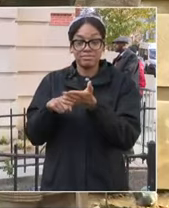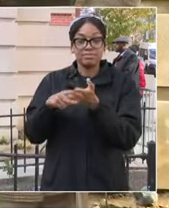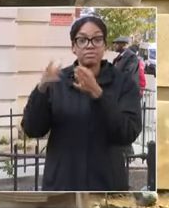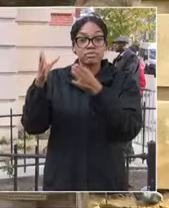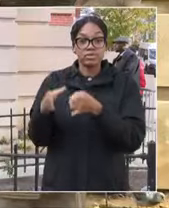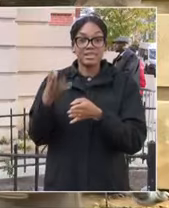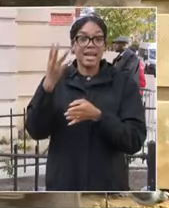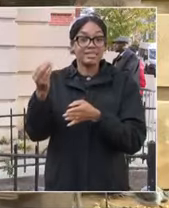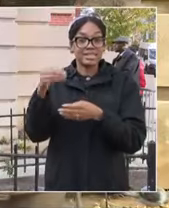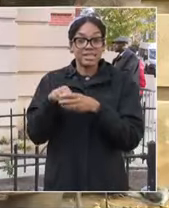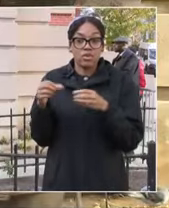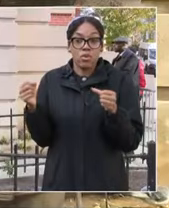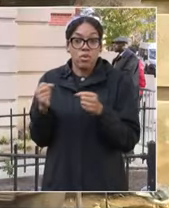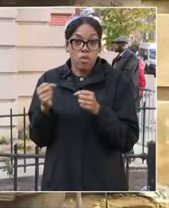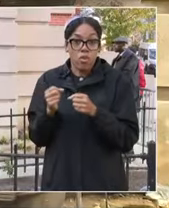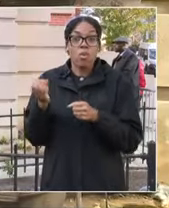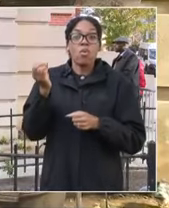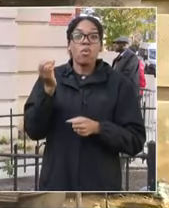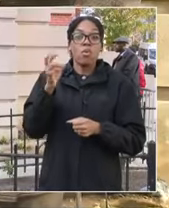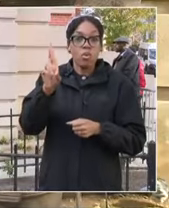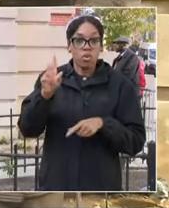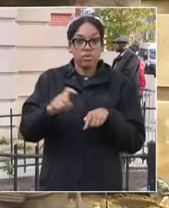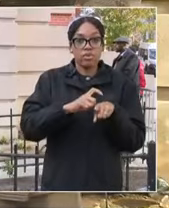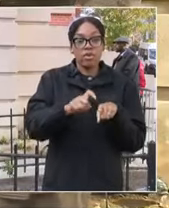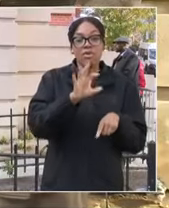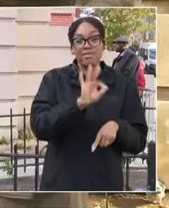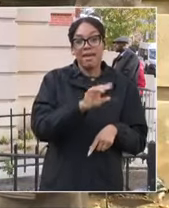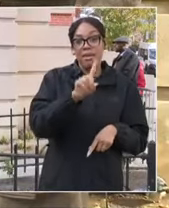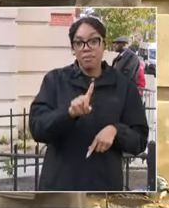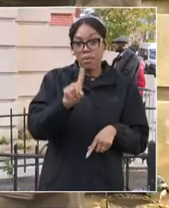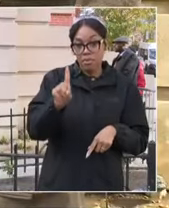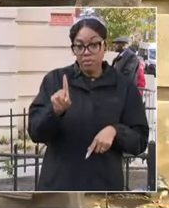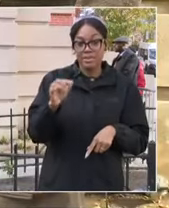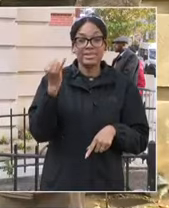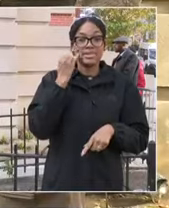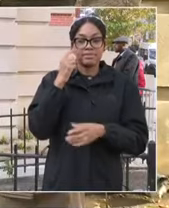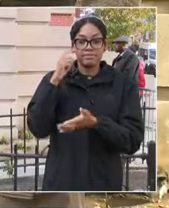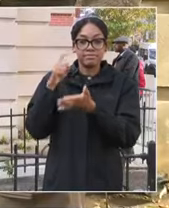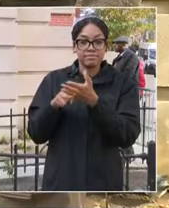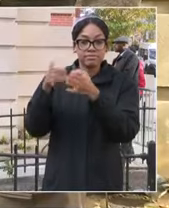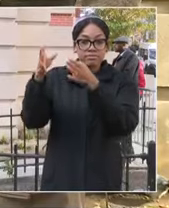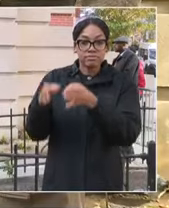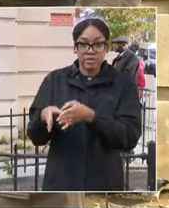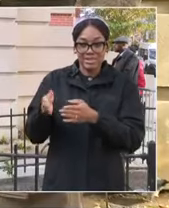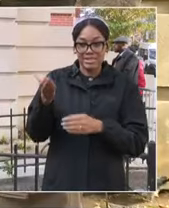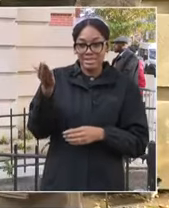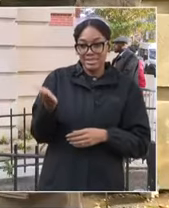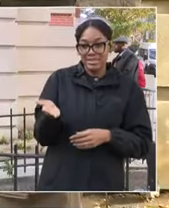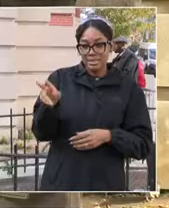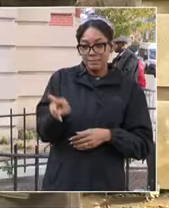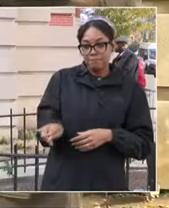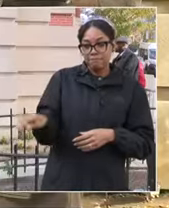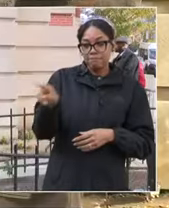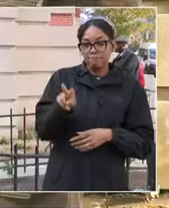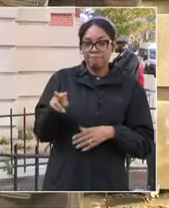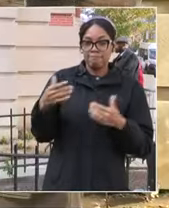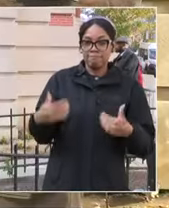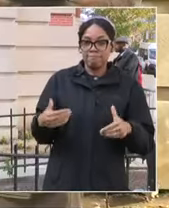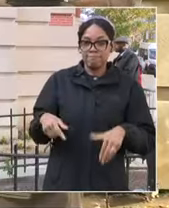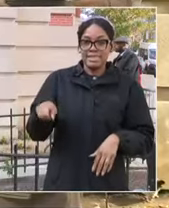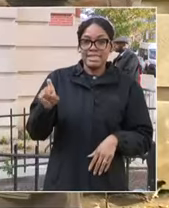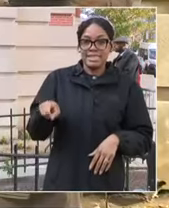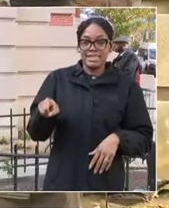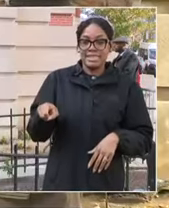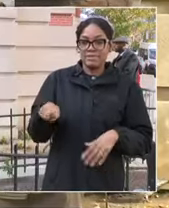outside in the cold, or 911 if I see someone who appears to be immediately